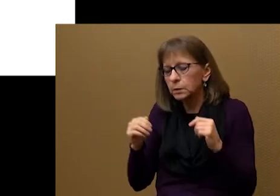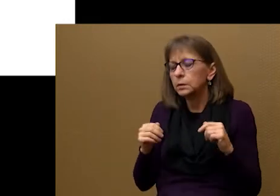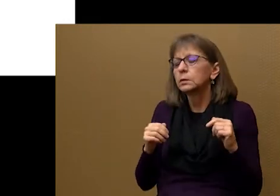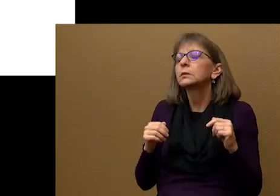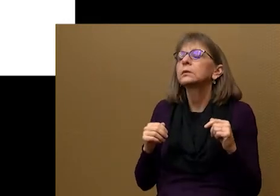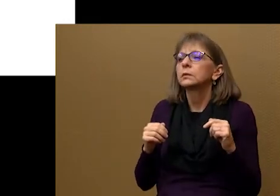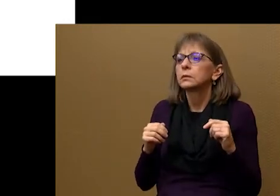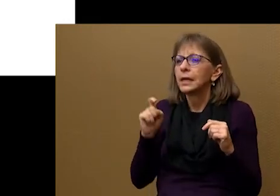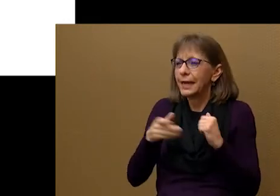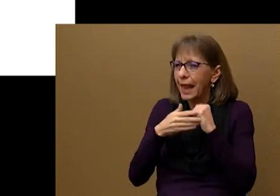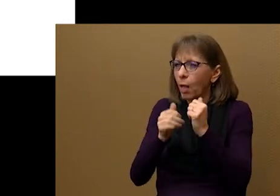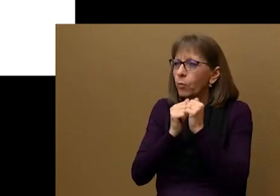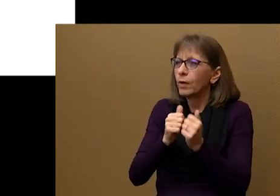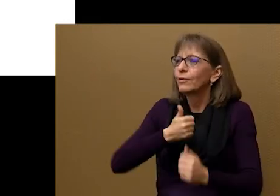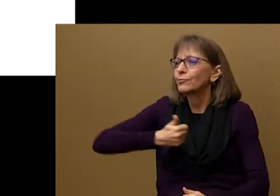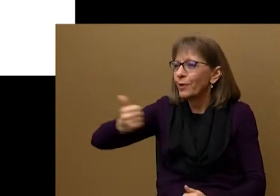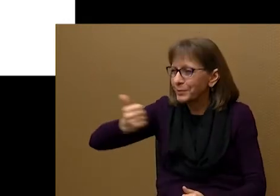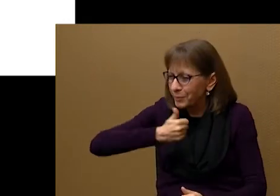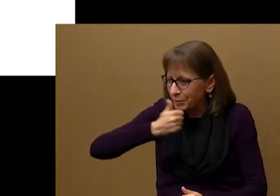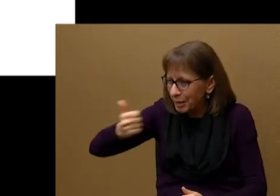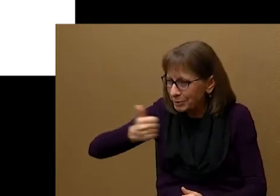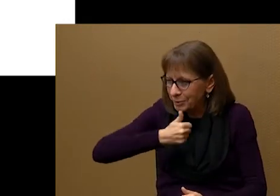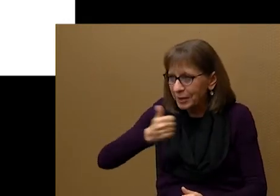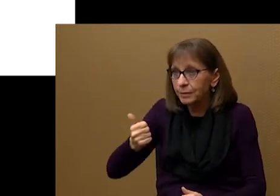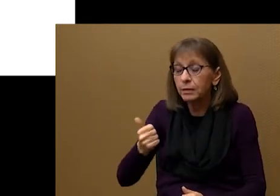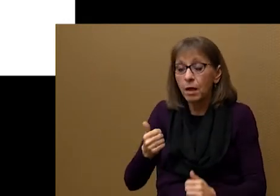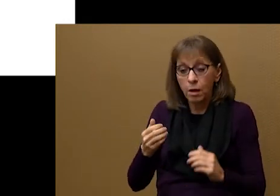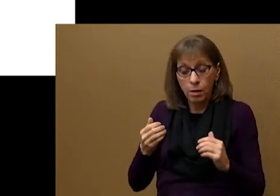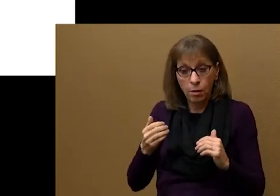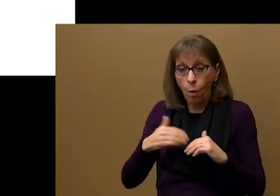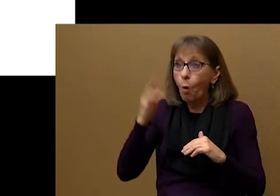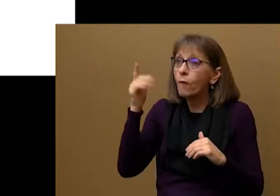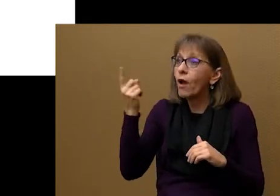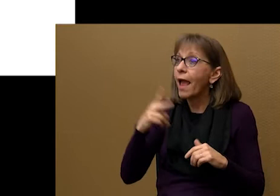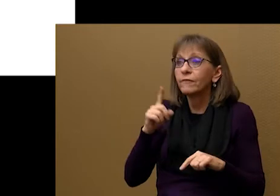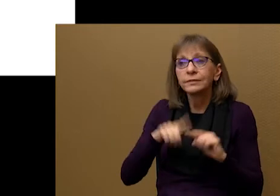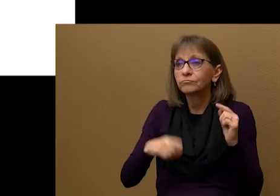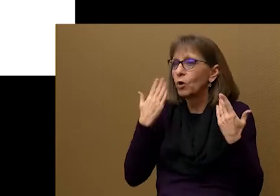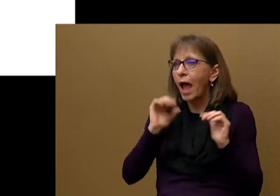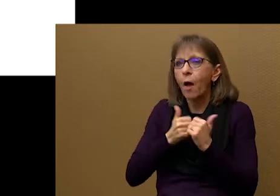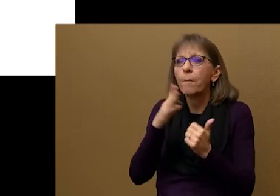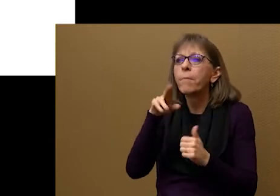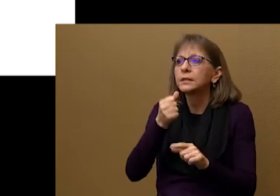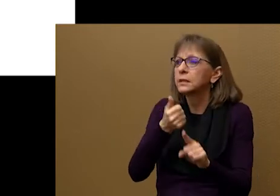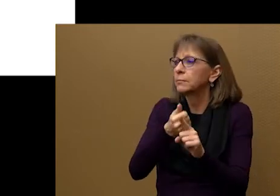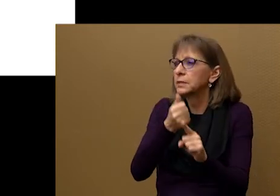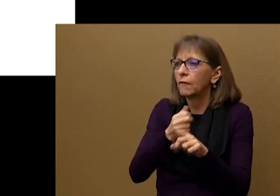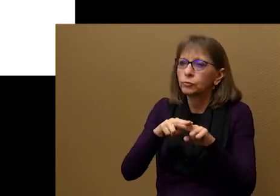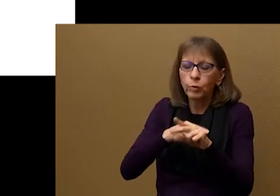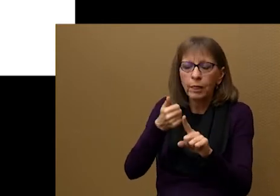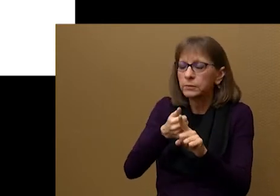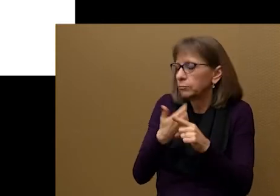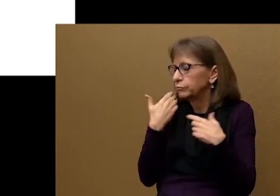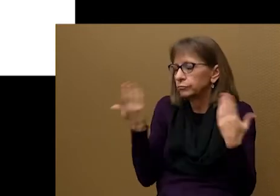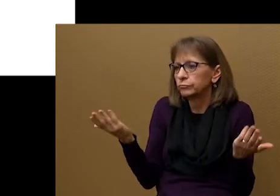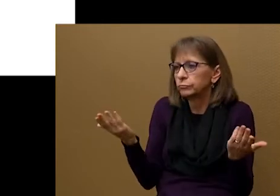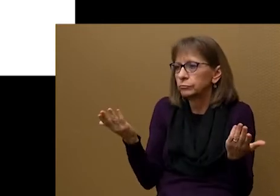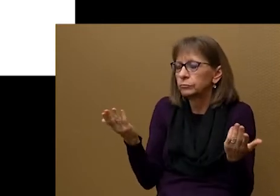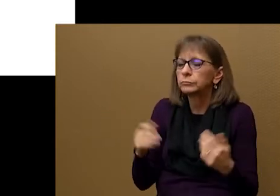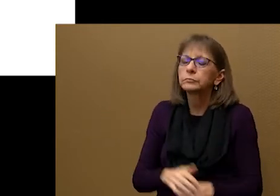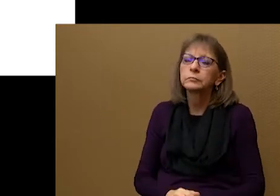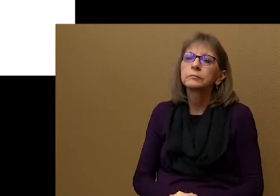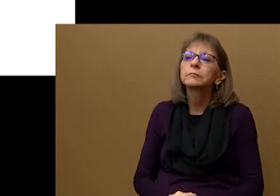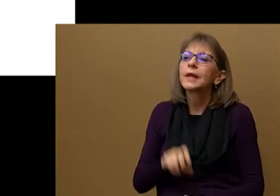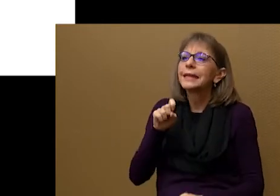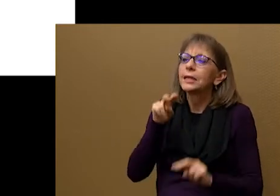adult clients, need help with transportation. More than half of our patients can't take a bus on their own or a train on